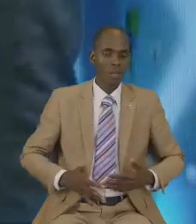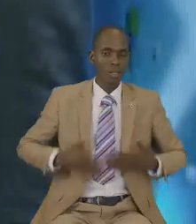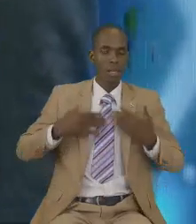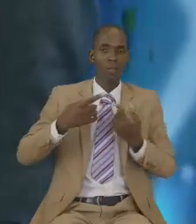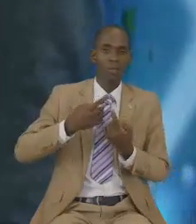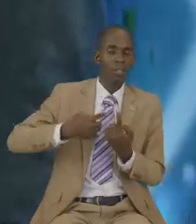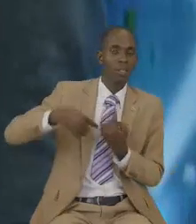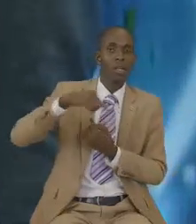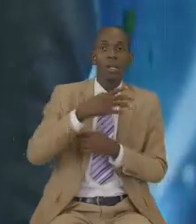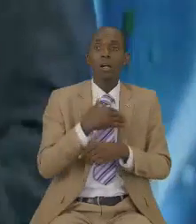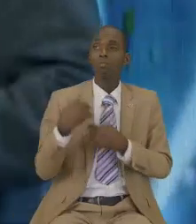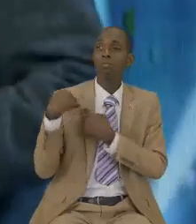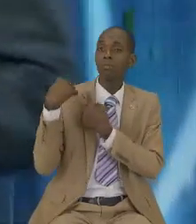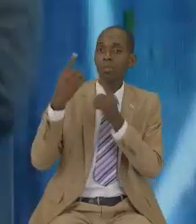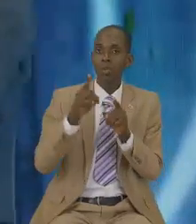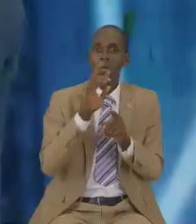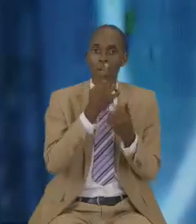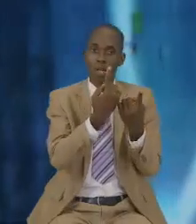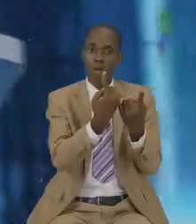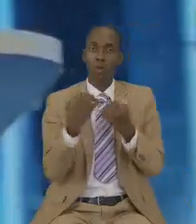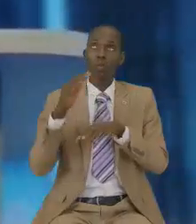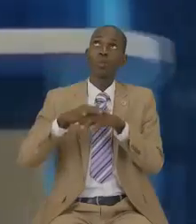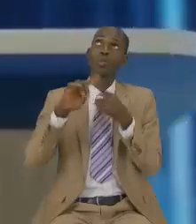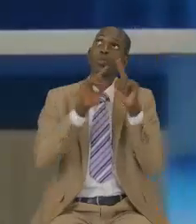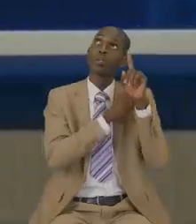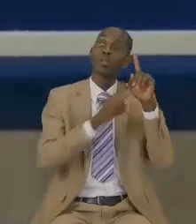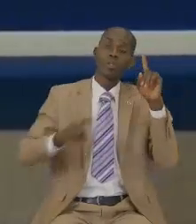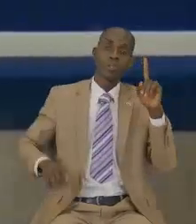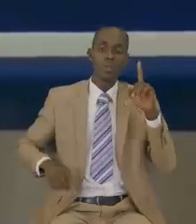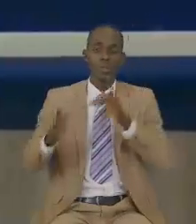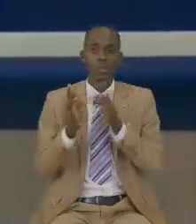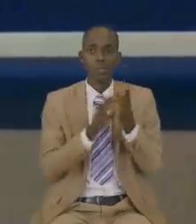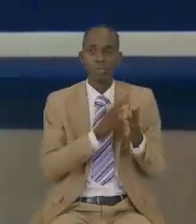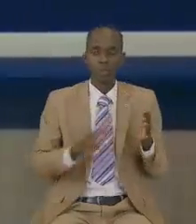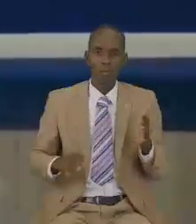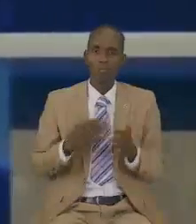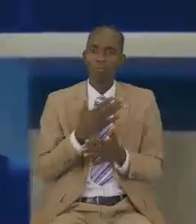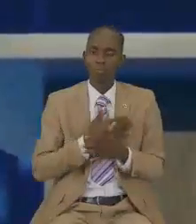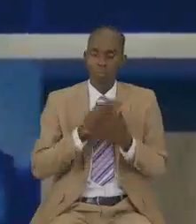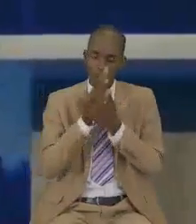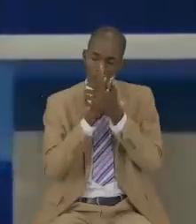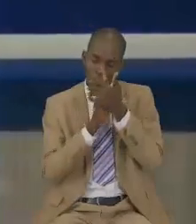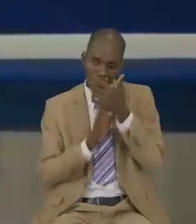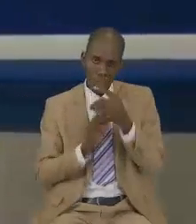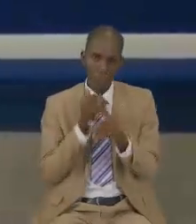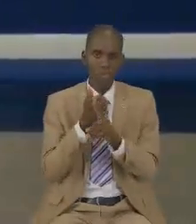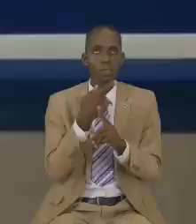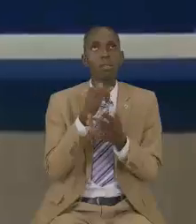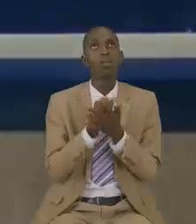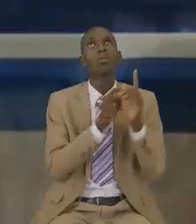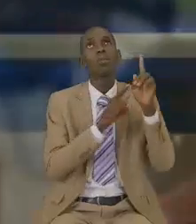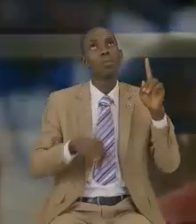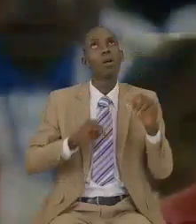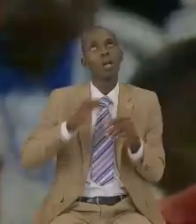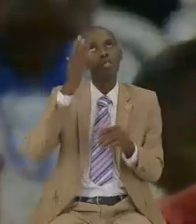And since you are coming unto the Lord Jesus Christ, humble yourself and say, Lord, I know